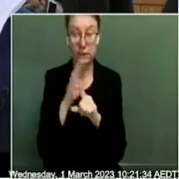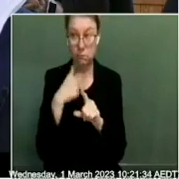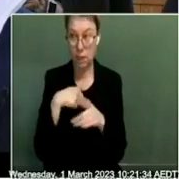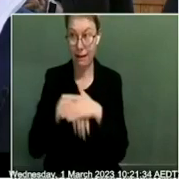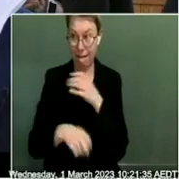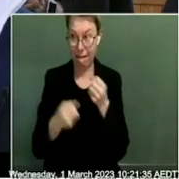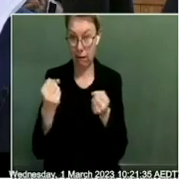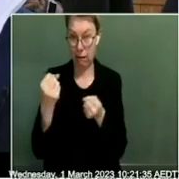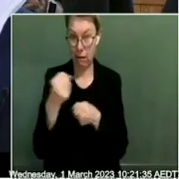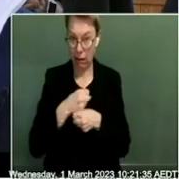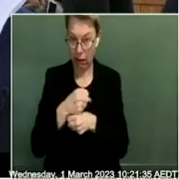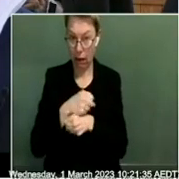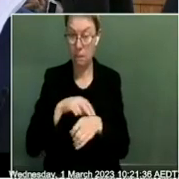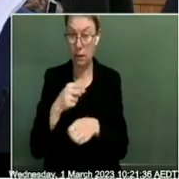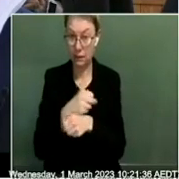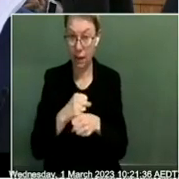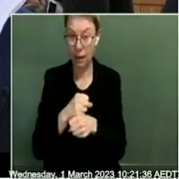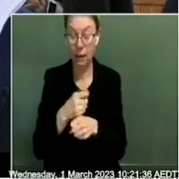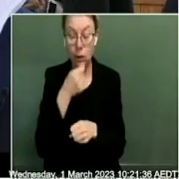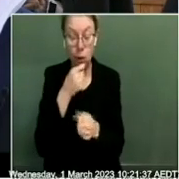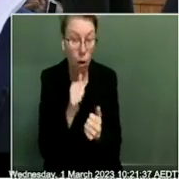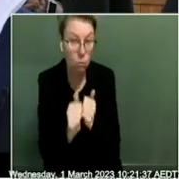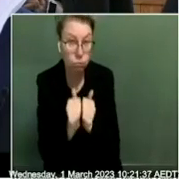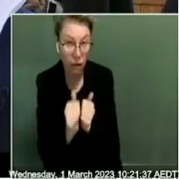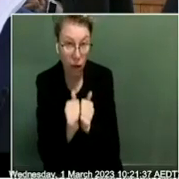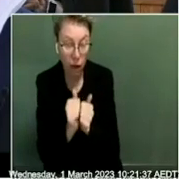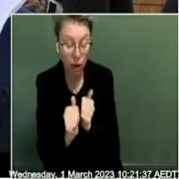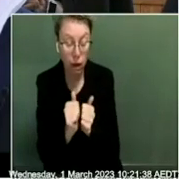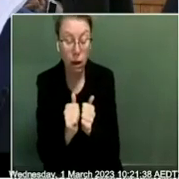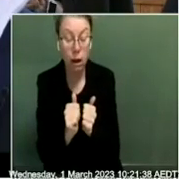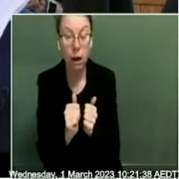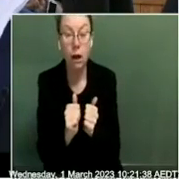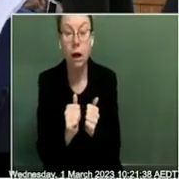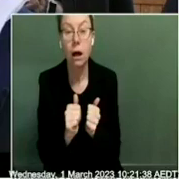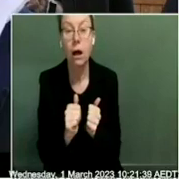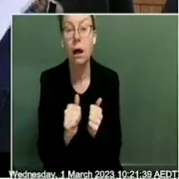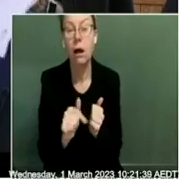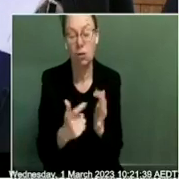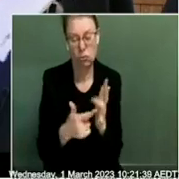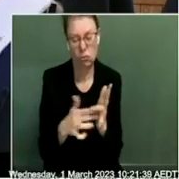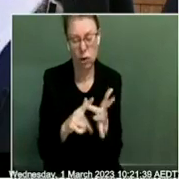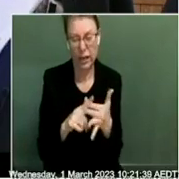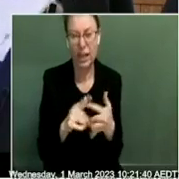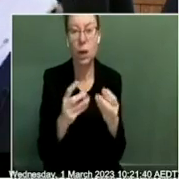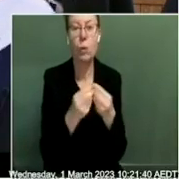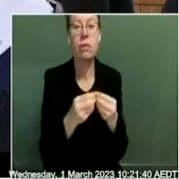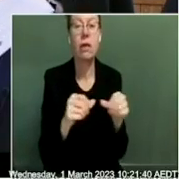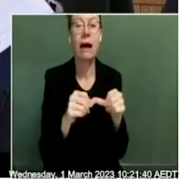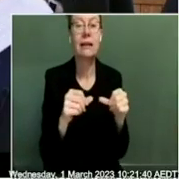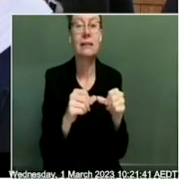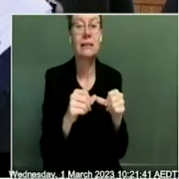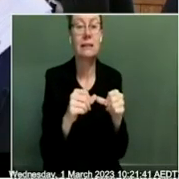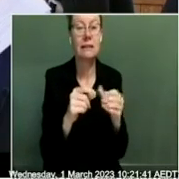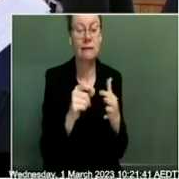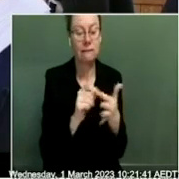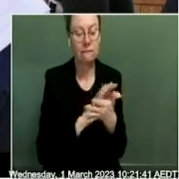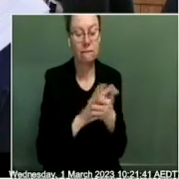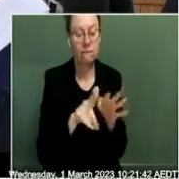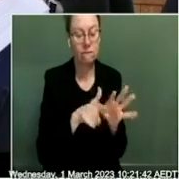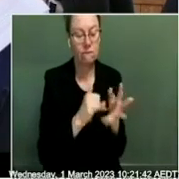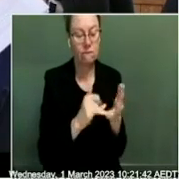Aunty Phyllis. That's our grandfather's sister, Aunty Phyllis Saunders. She was a foster. And they went to her house,